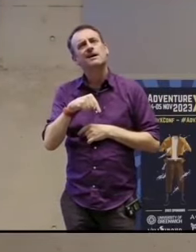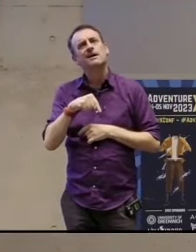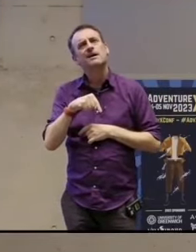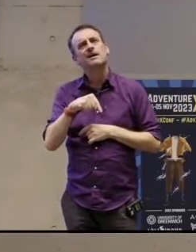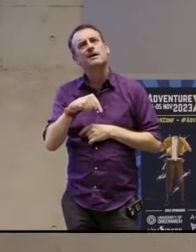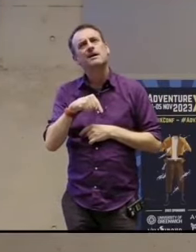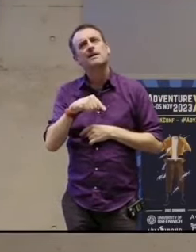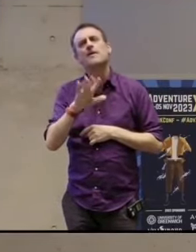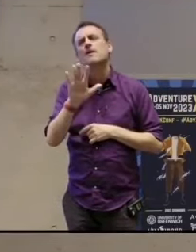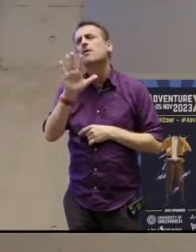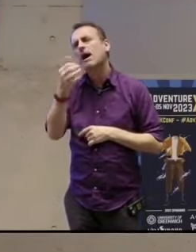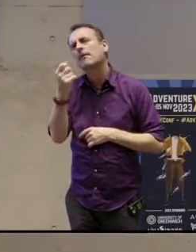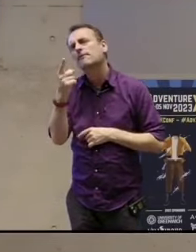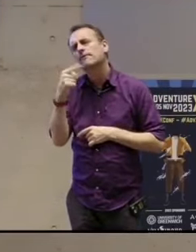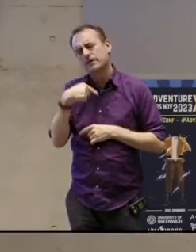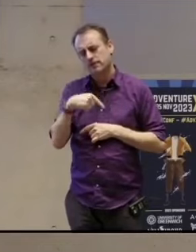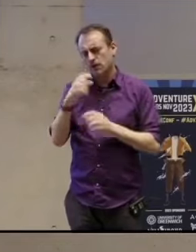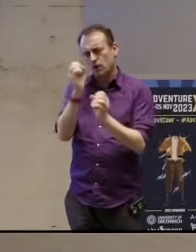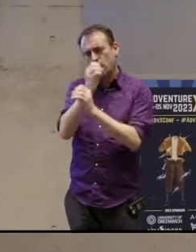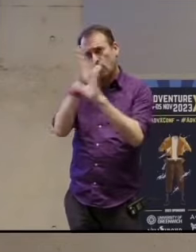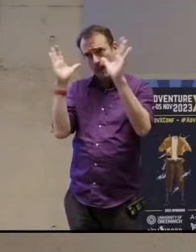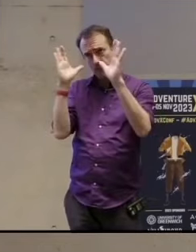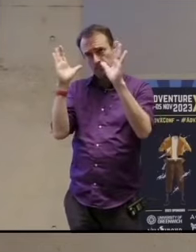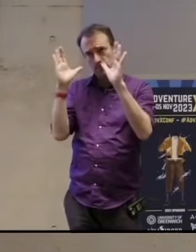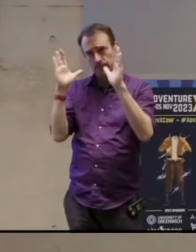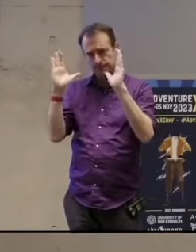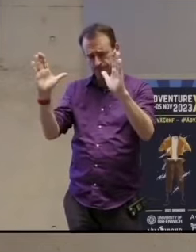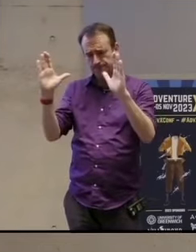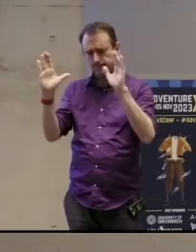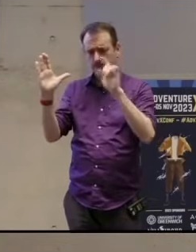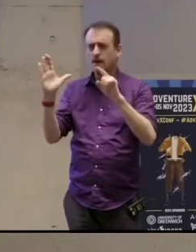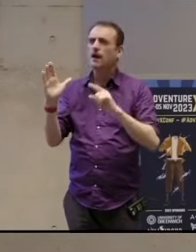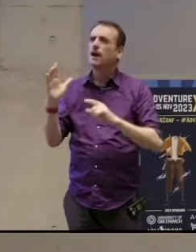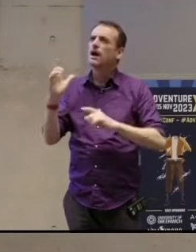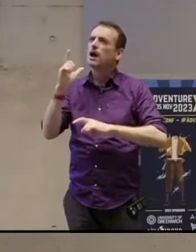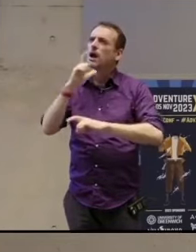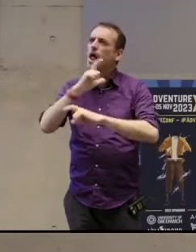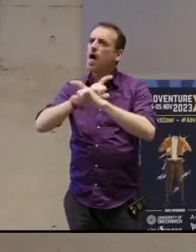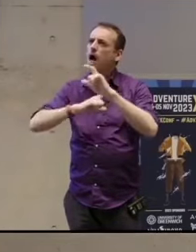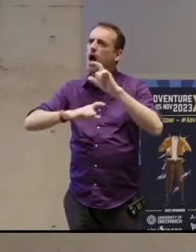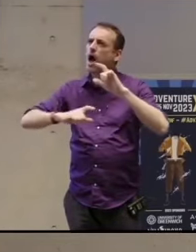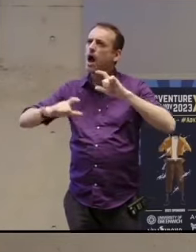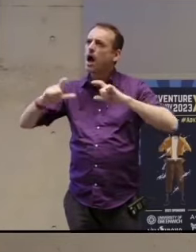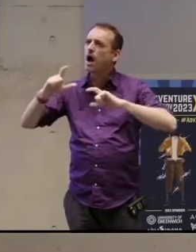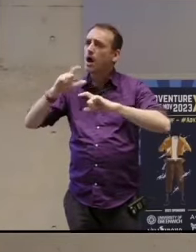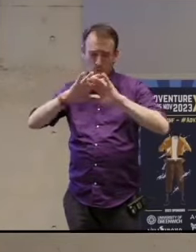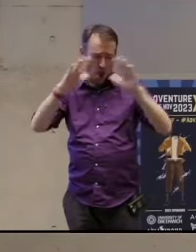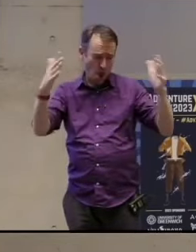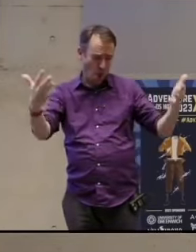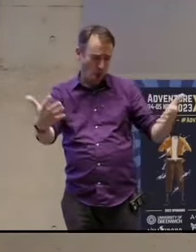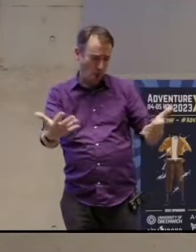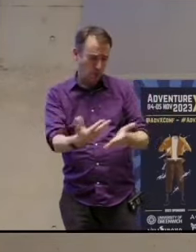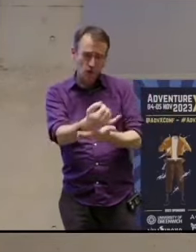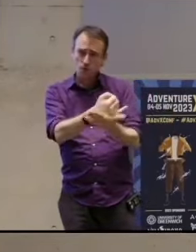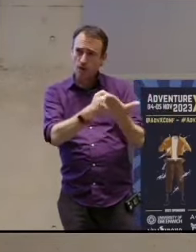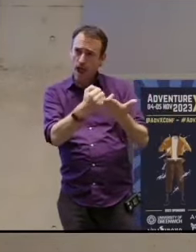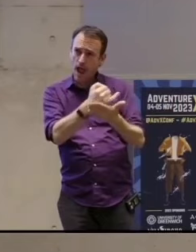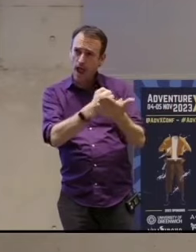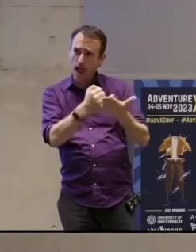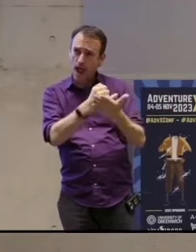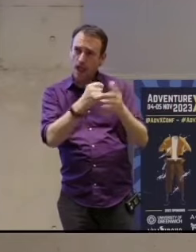I guess we had that concept of the color back coming back into the world and things like that, like, really early on